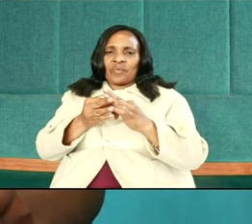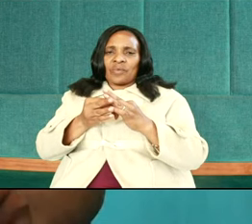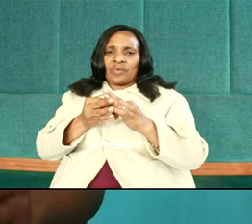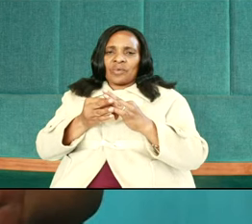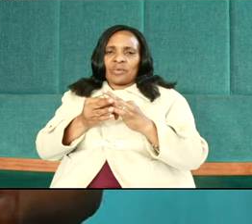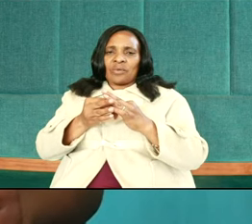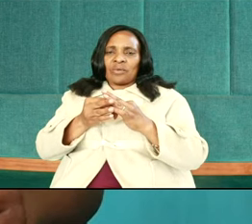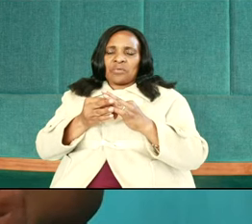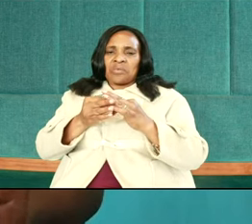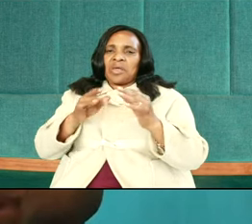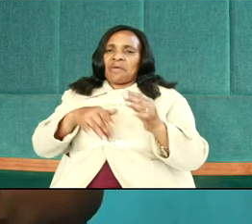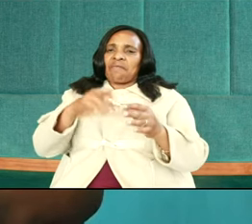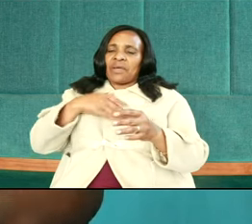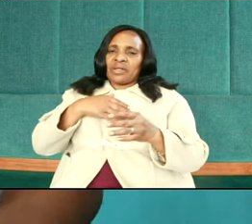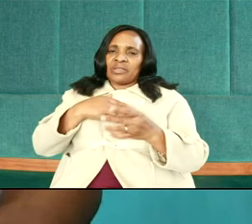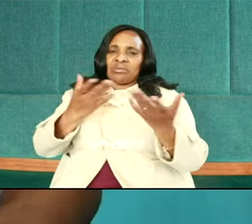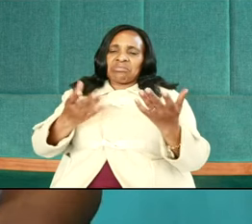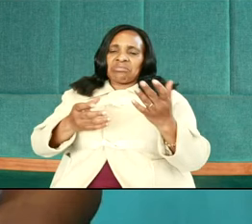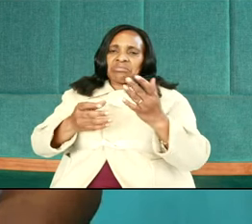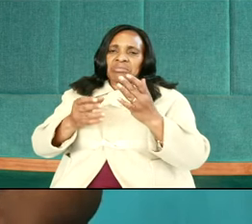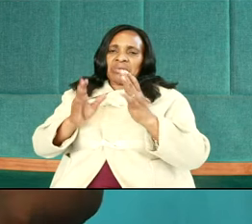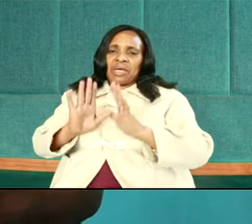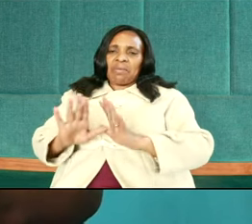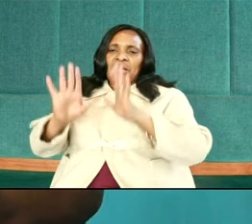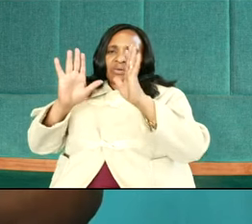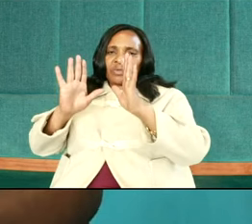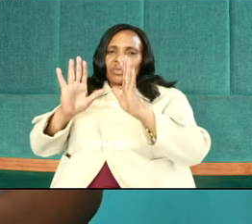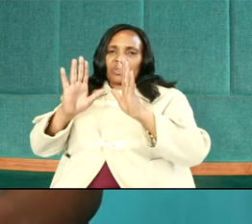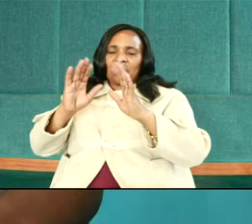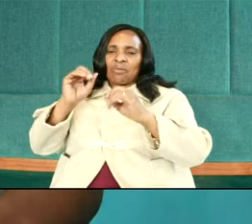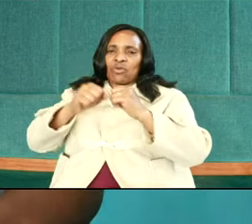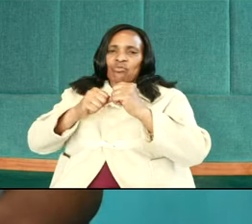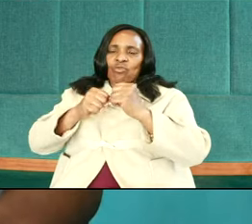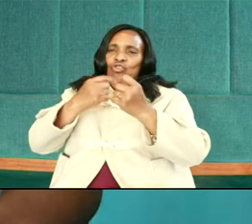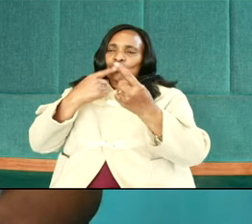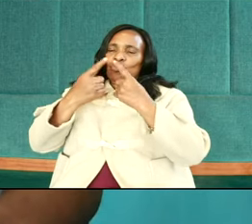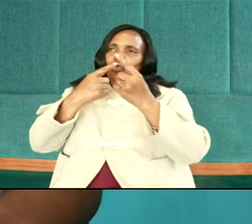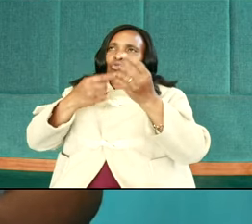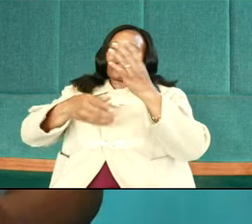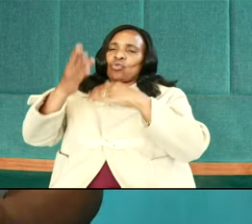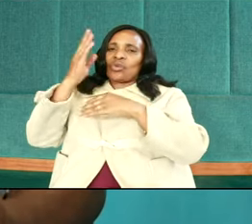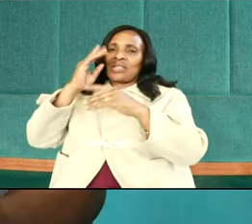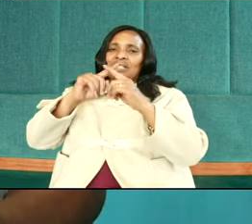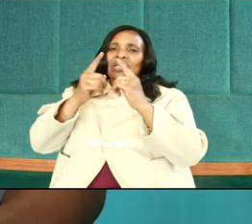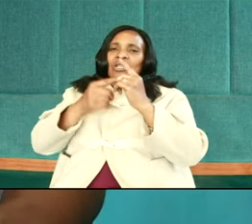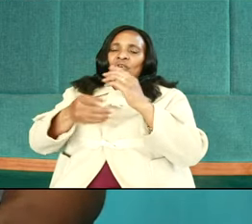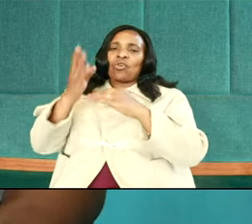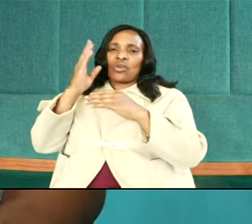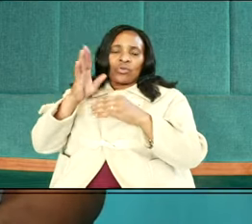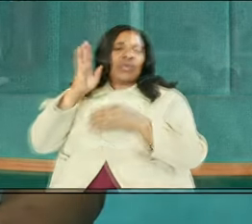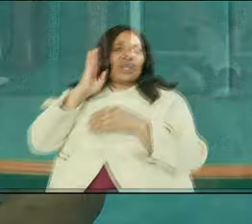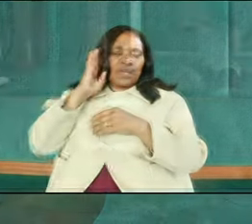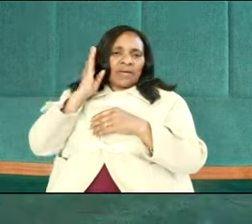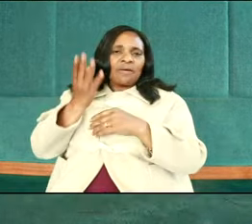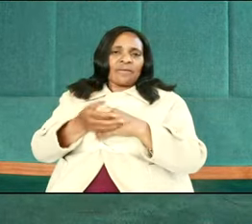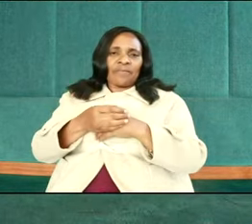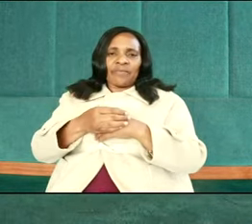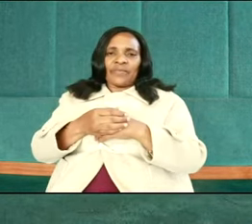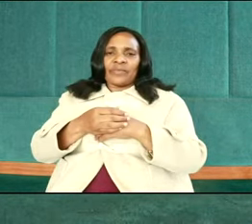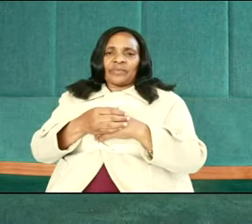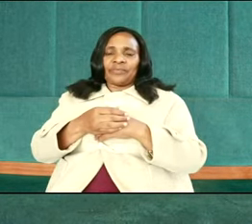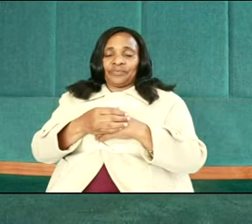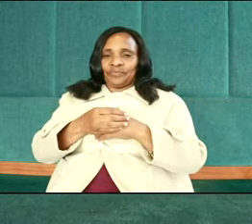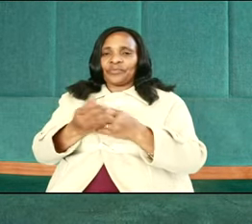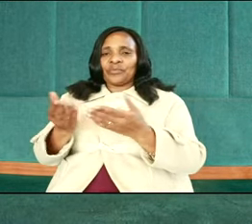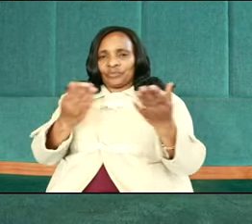if he felt abandoned in some way, he could talk to God and God would give him comfort. Yeah, that's a good point